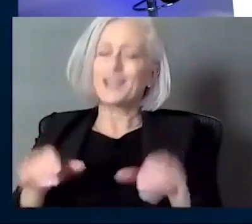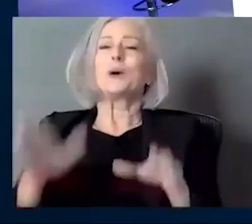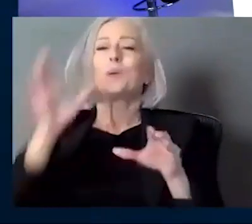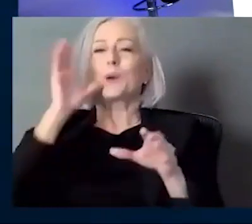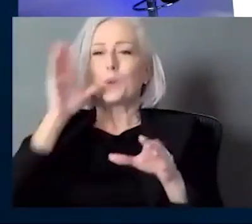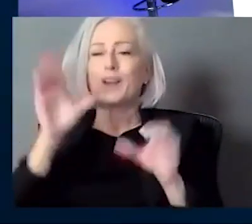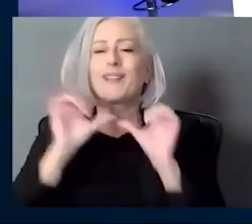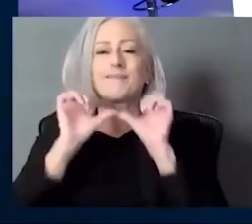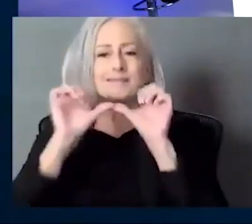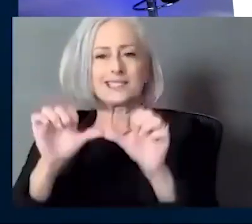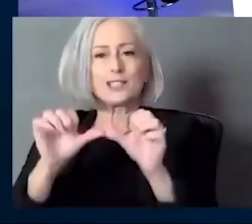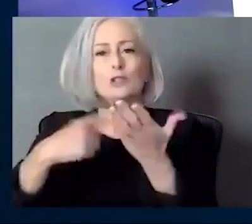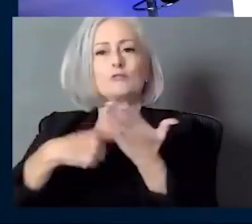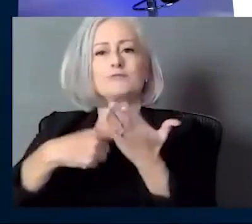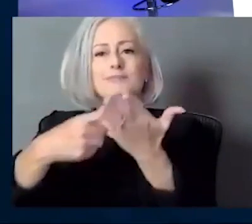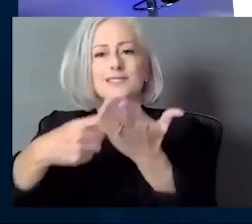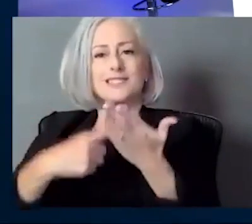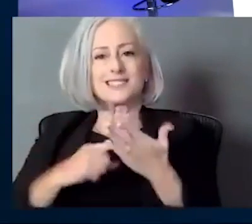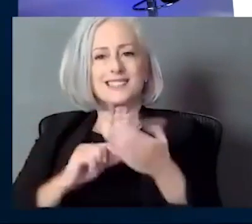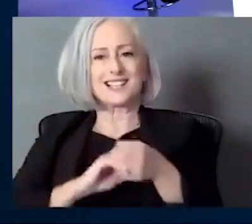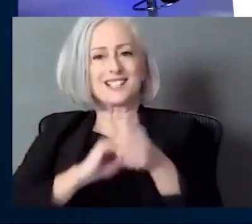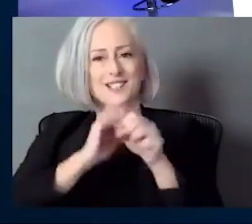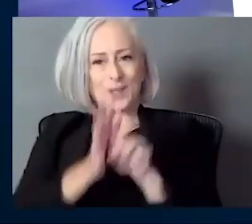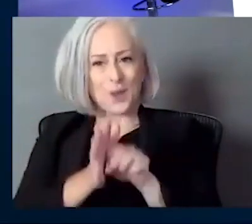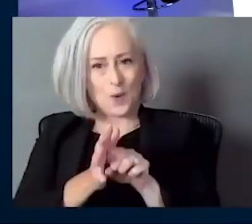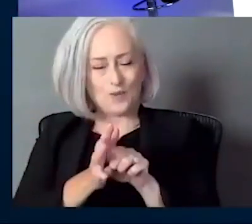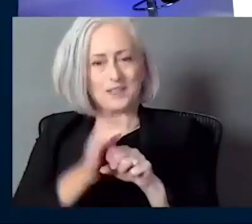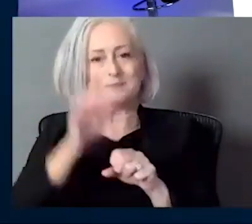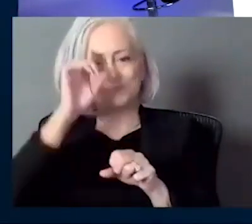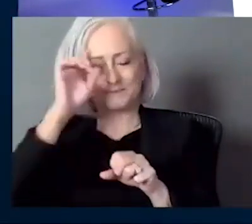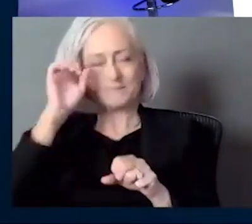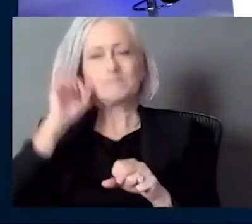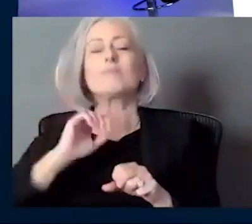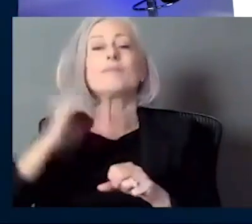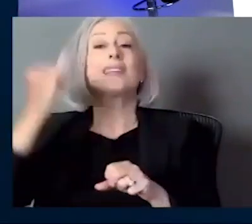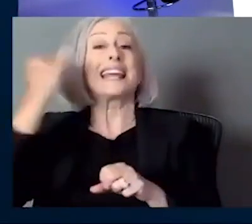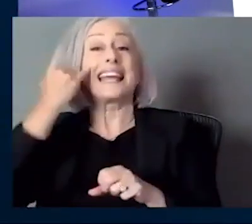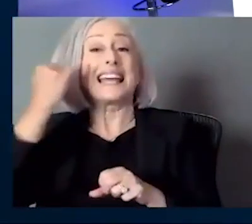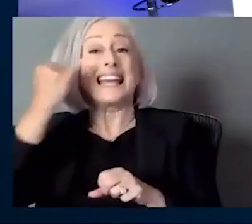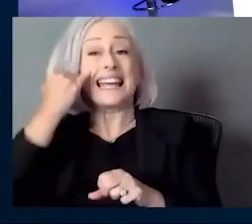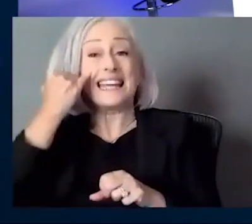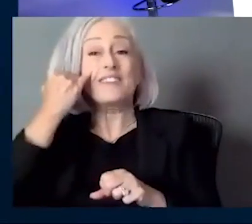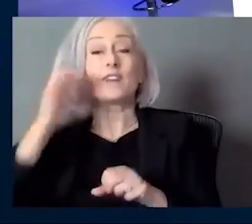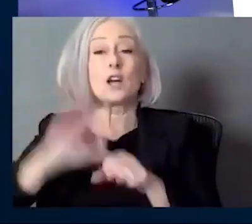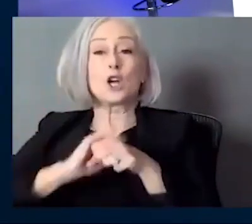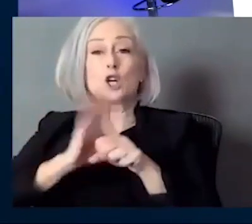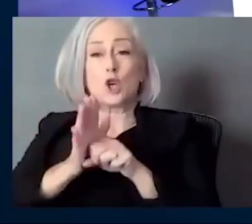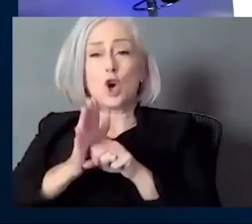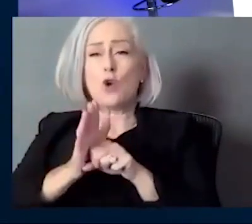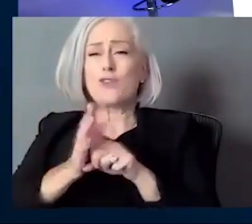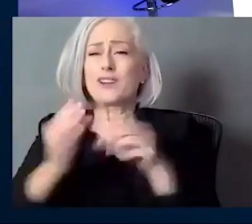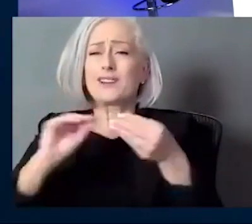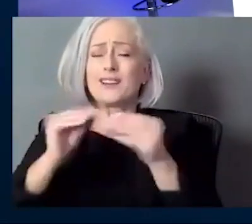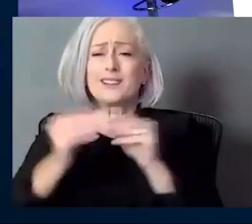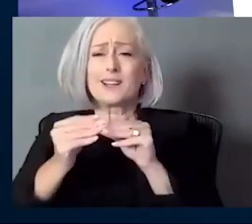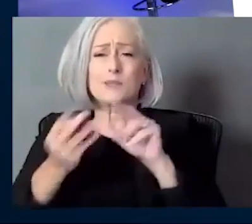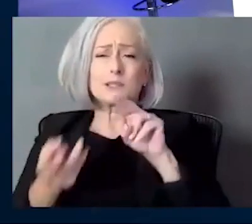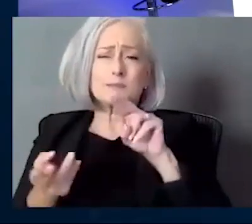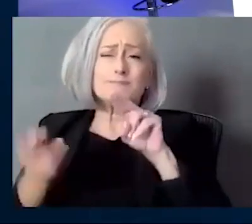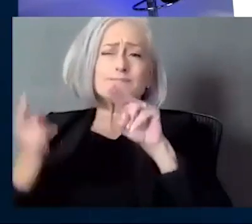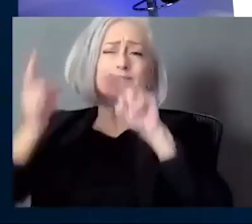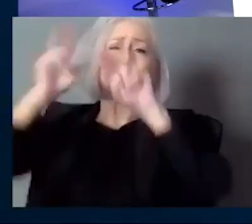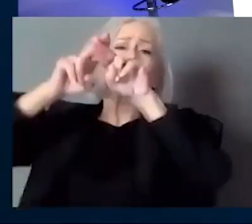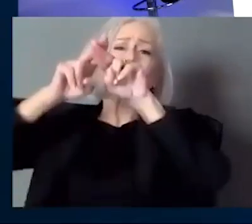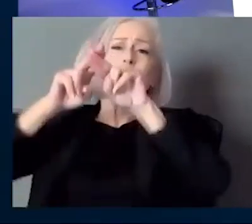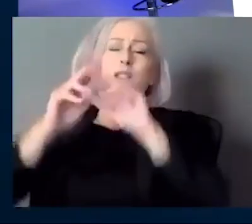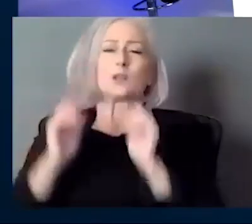And the question she asked is, so if there should be a big spike of COVID again, especially with the Delta, will the show